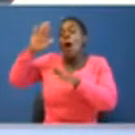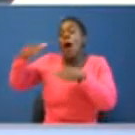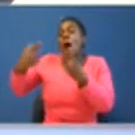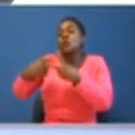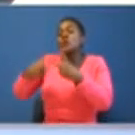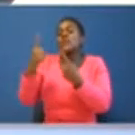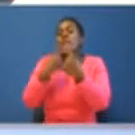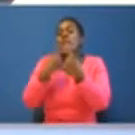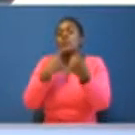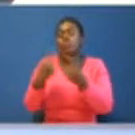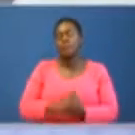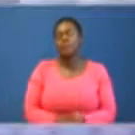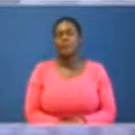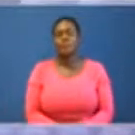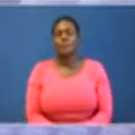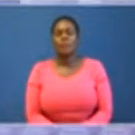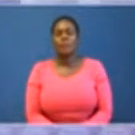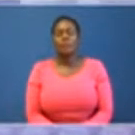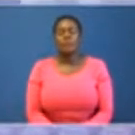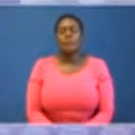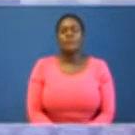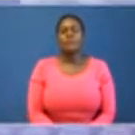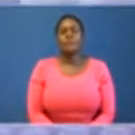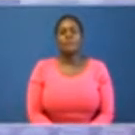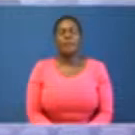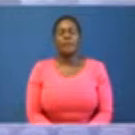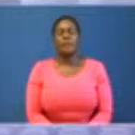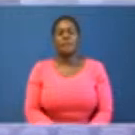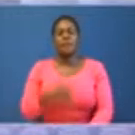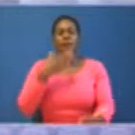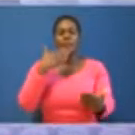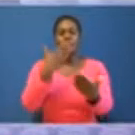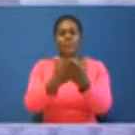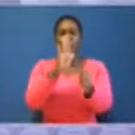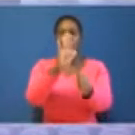auditorium frederick mutilati shukran